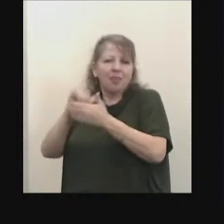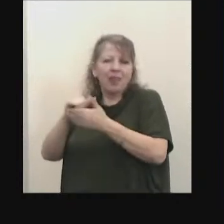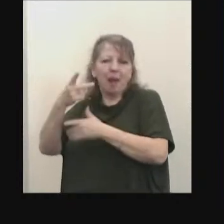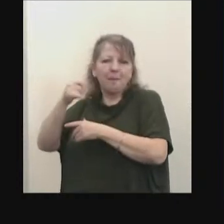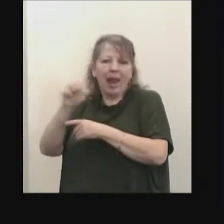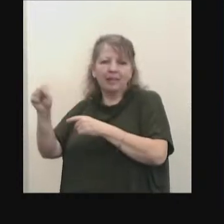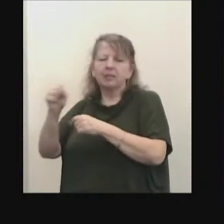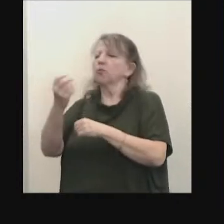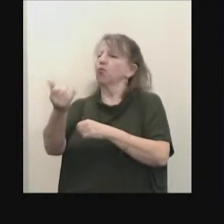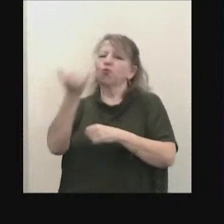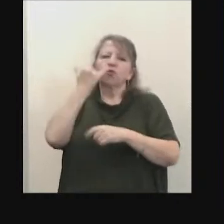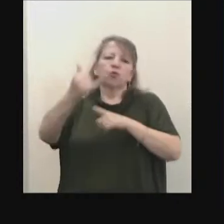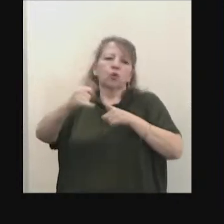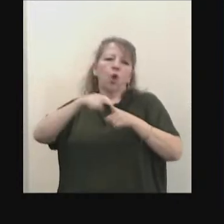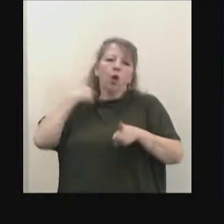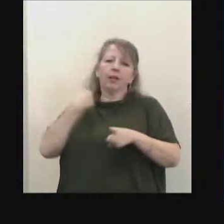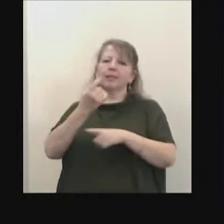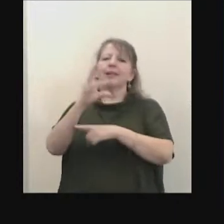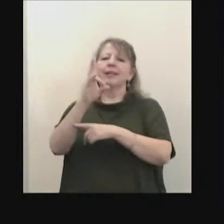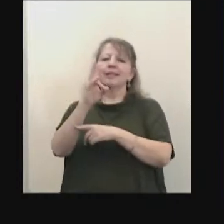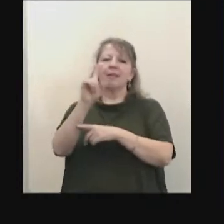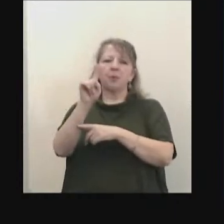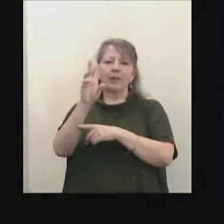call at